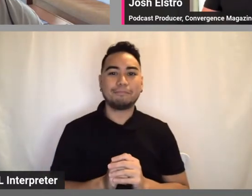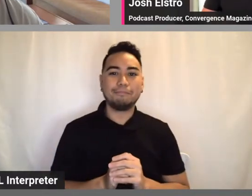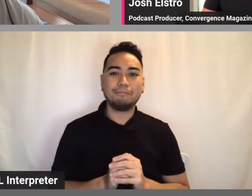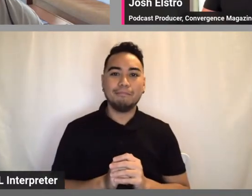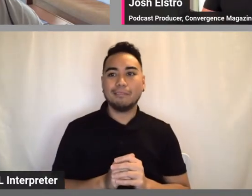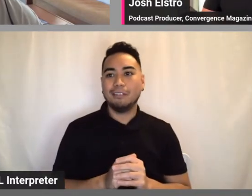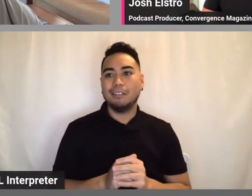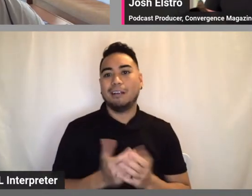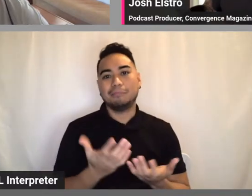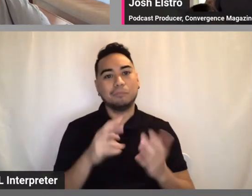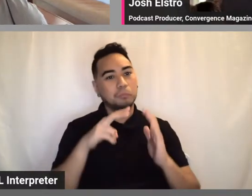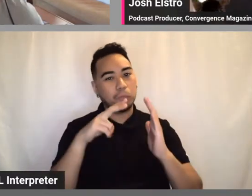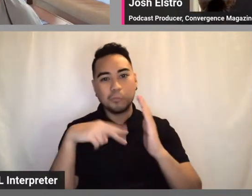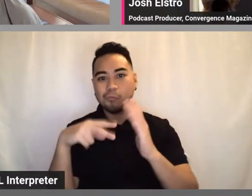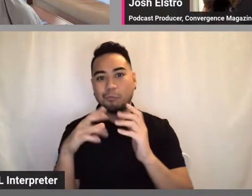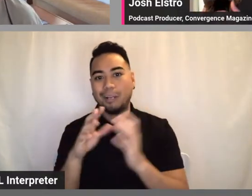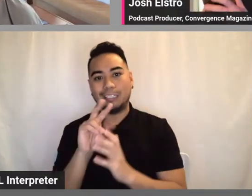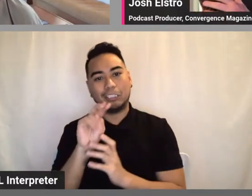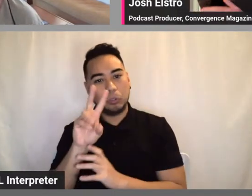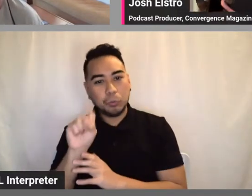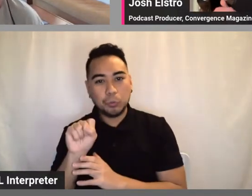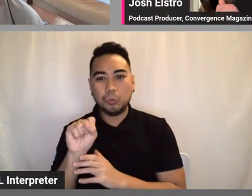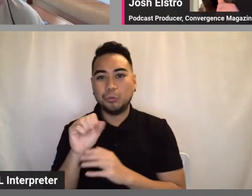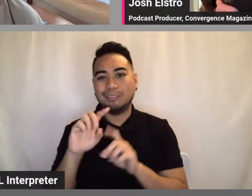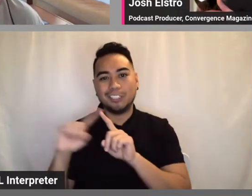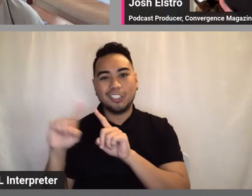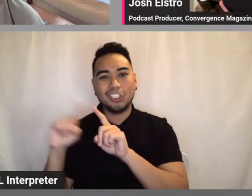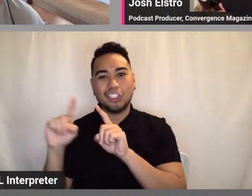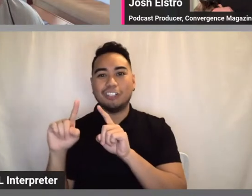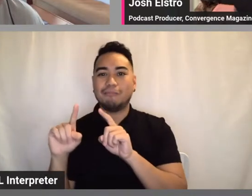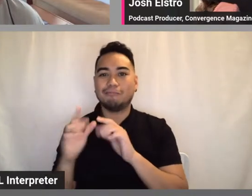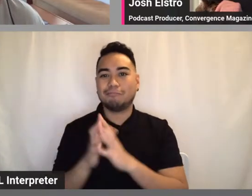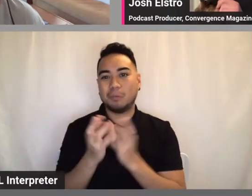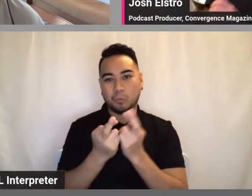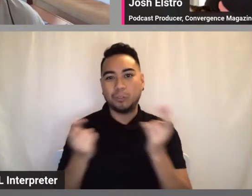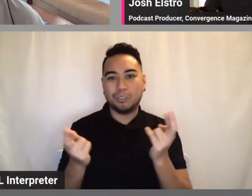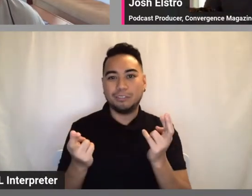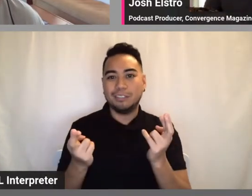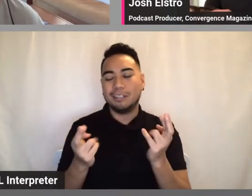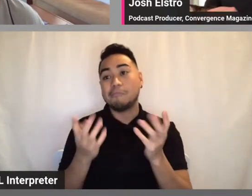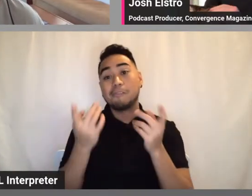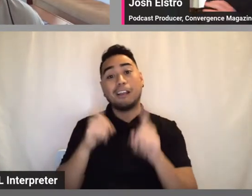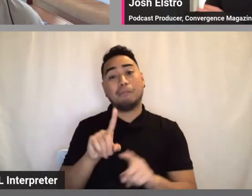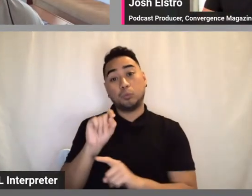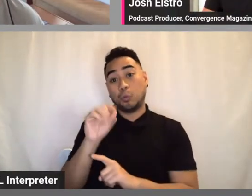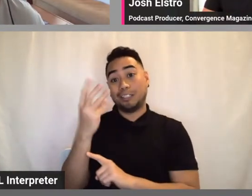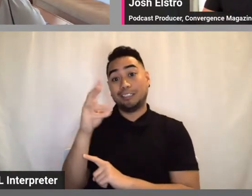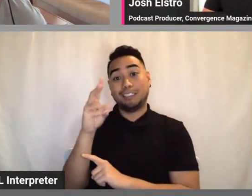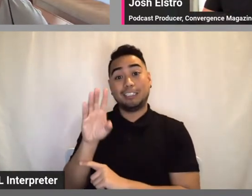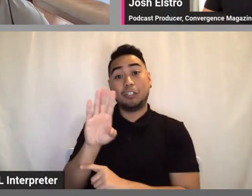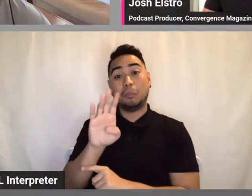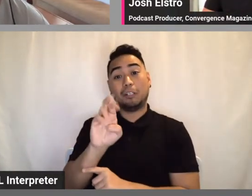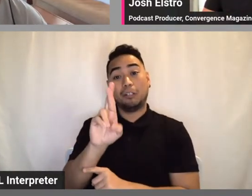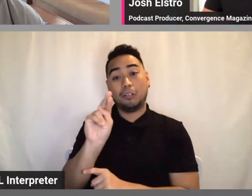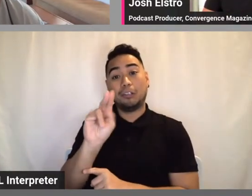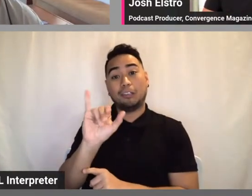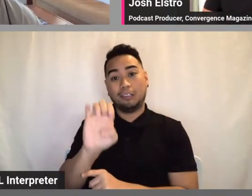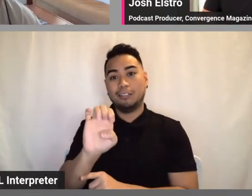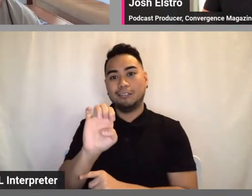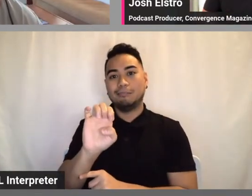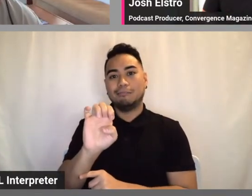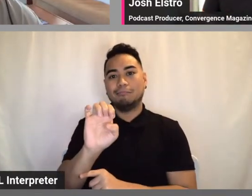media and reading that I could find out there. And then 2015, 2016, this guy named Bernie Sanders hits the